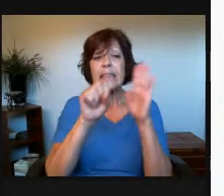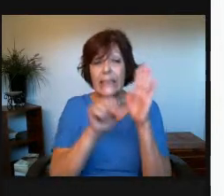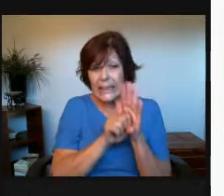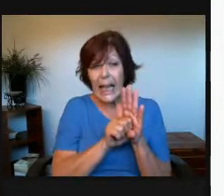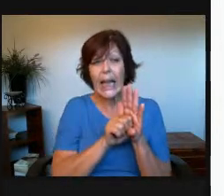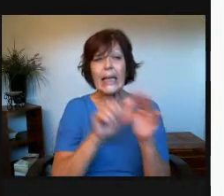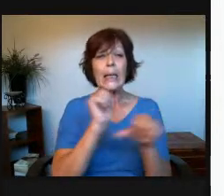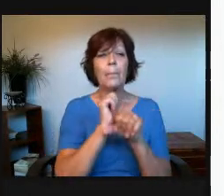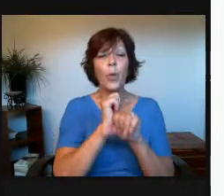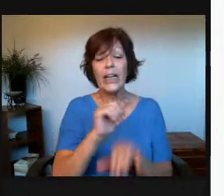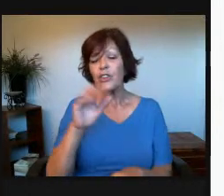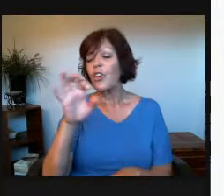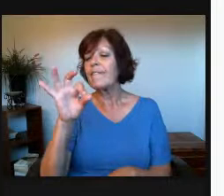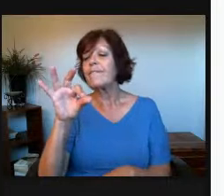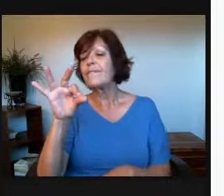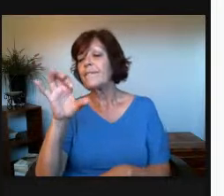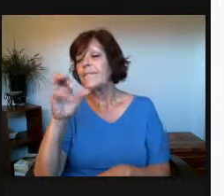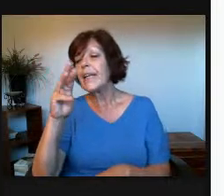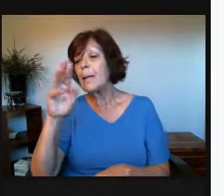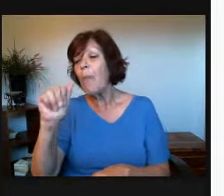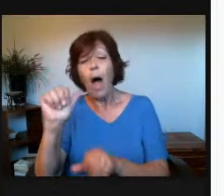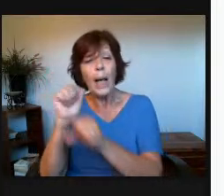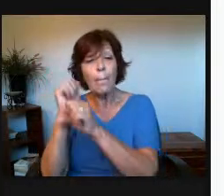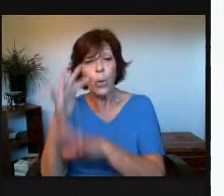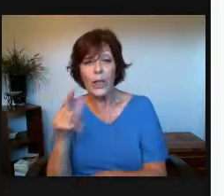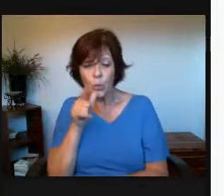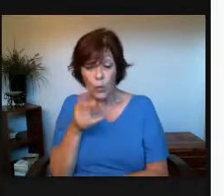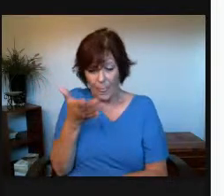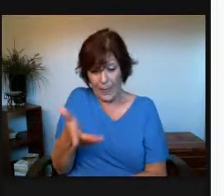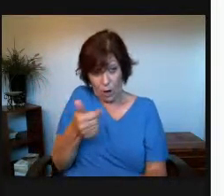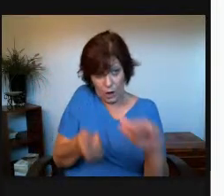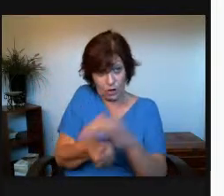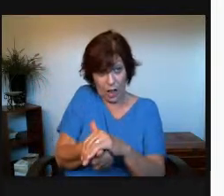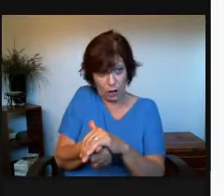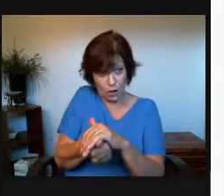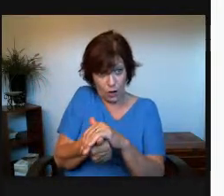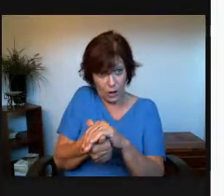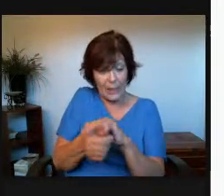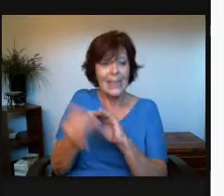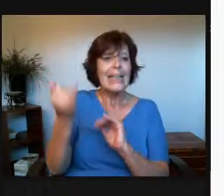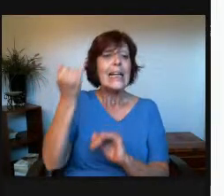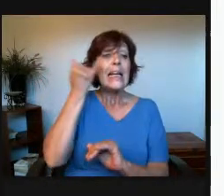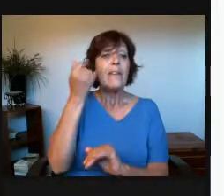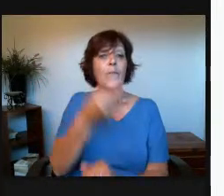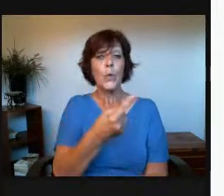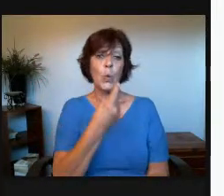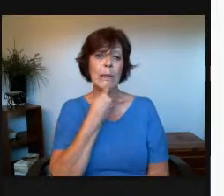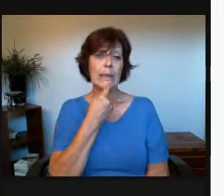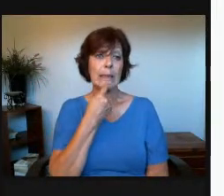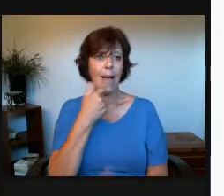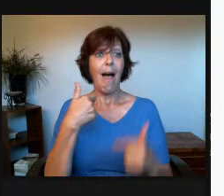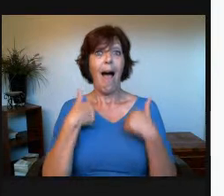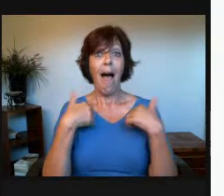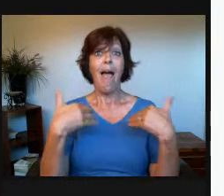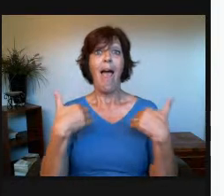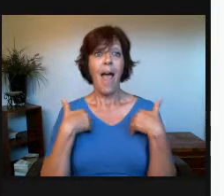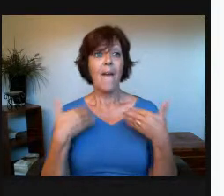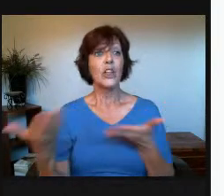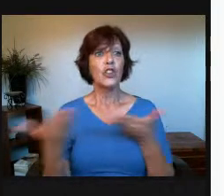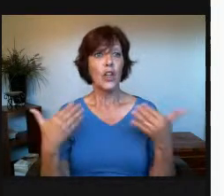the FEMA employees who may be at the shelter, they are, if you state that you have a service